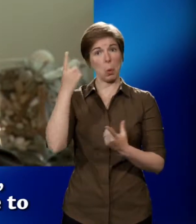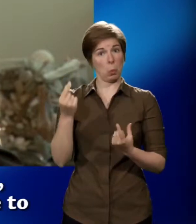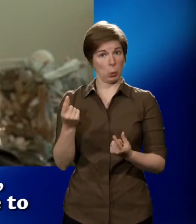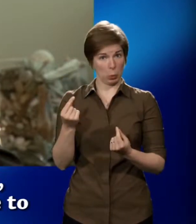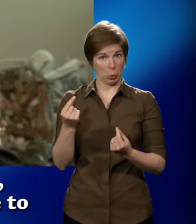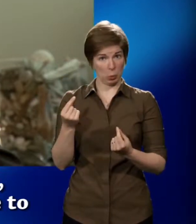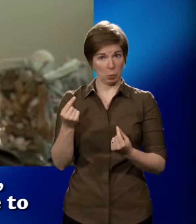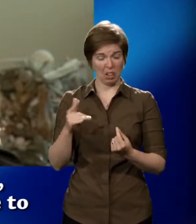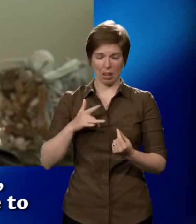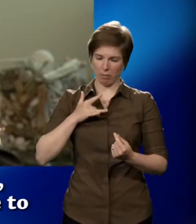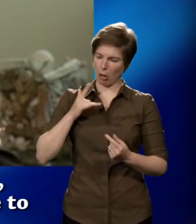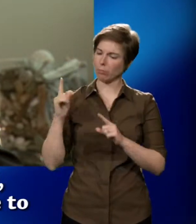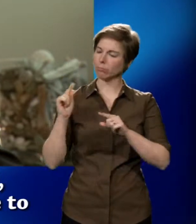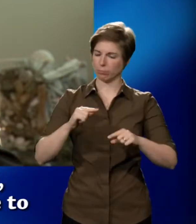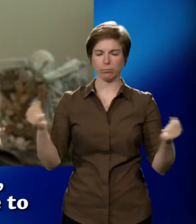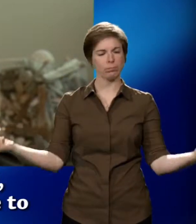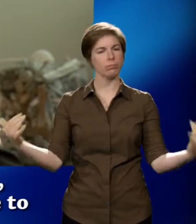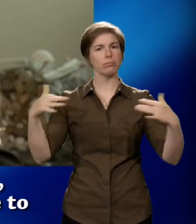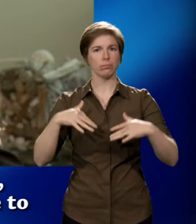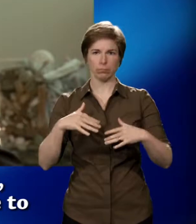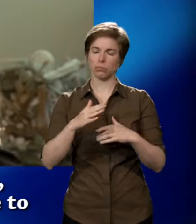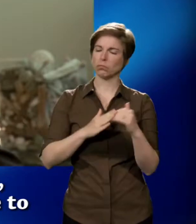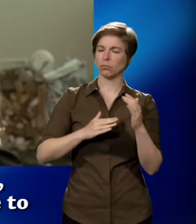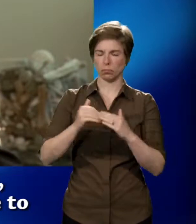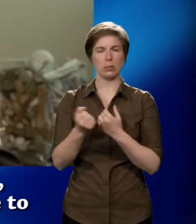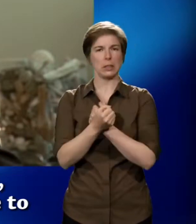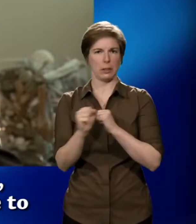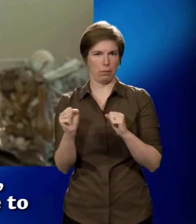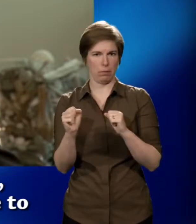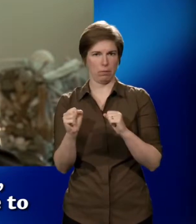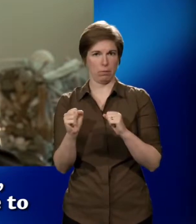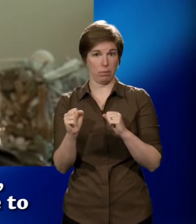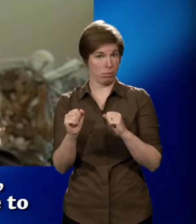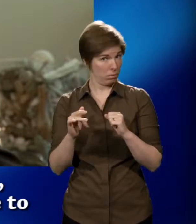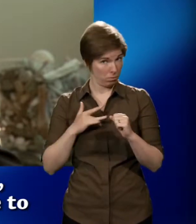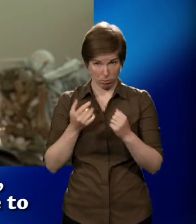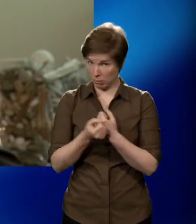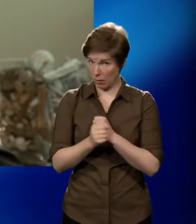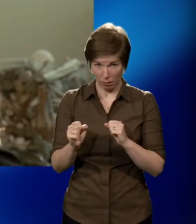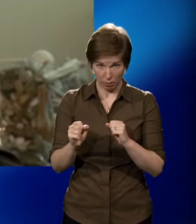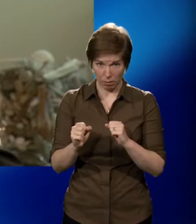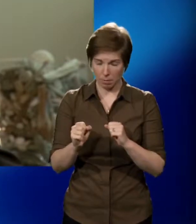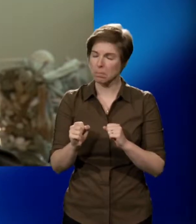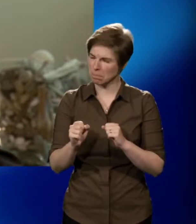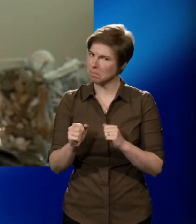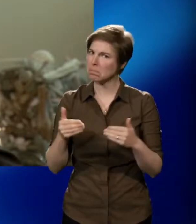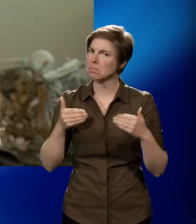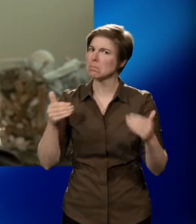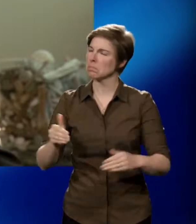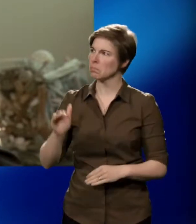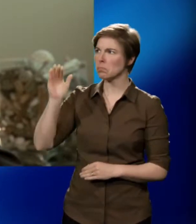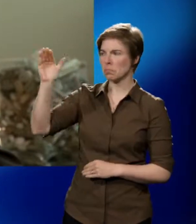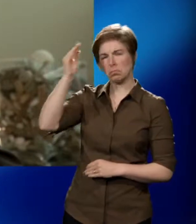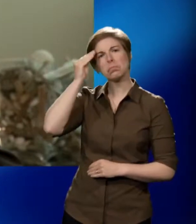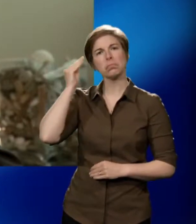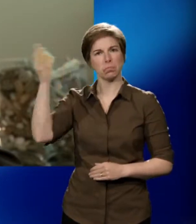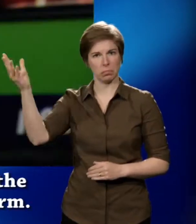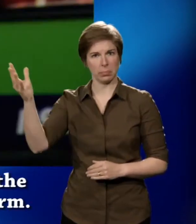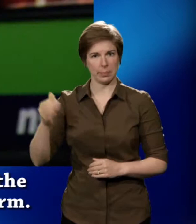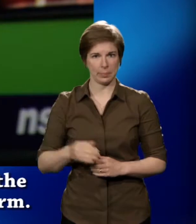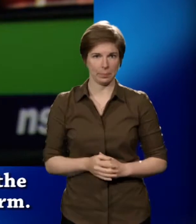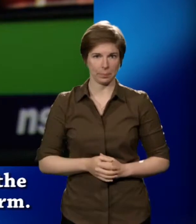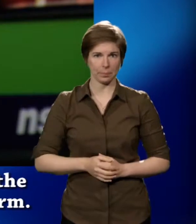employees, that they have to come to work, feel safe, but also feel comfortable to challenge the organization when they aren't feeling